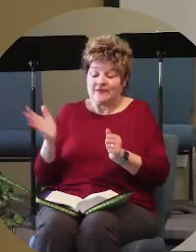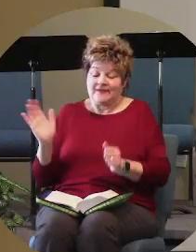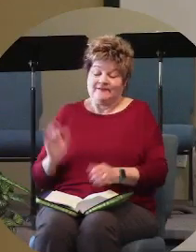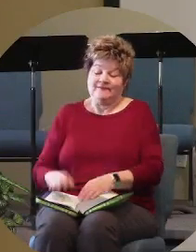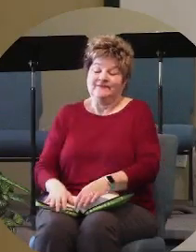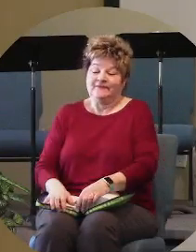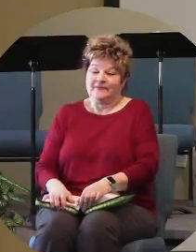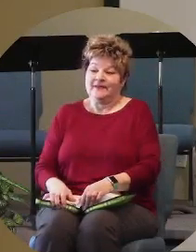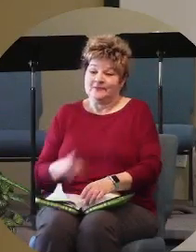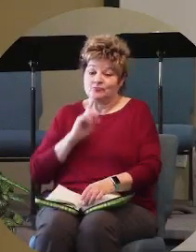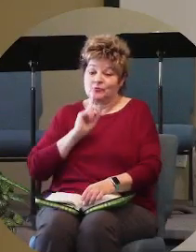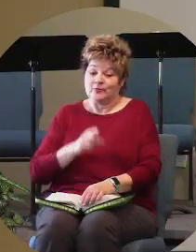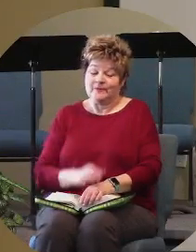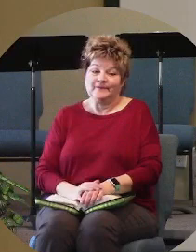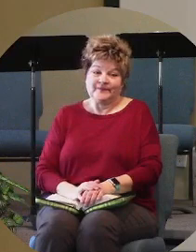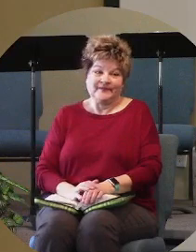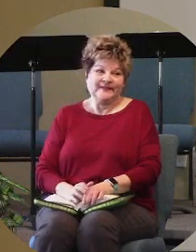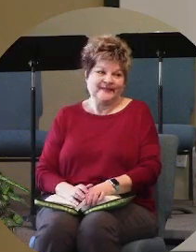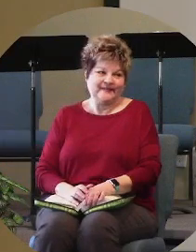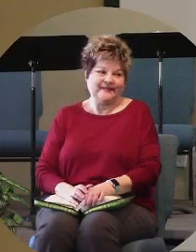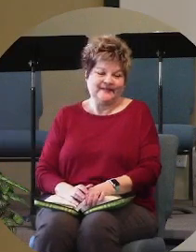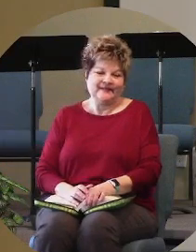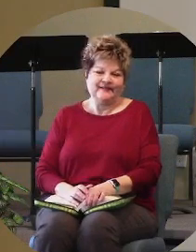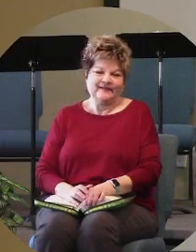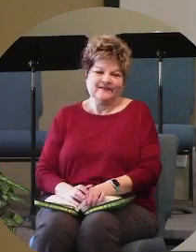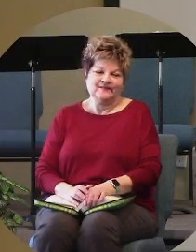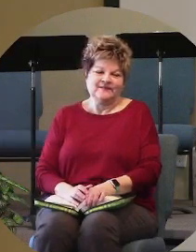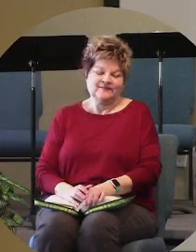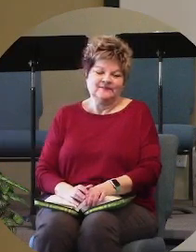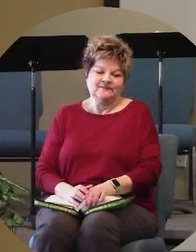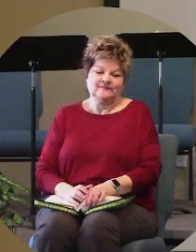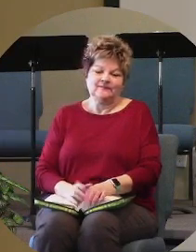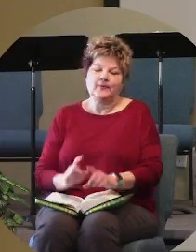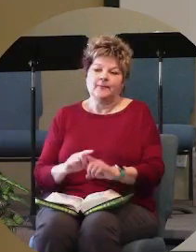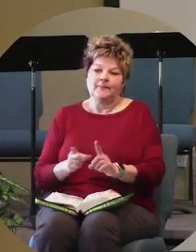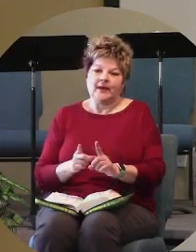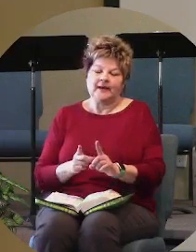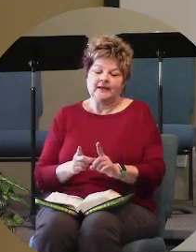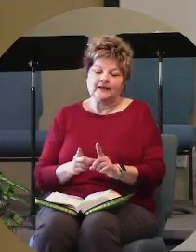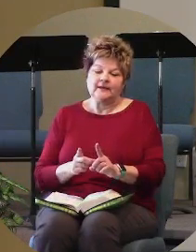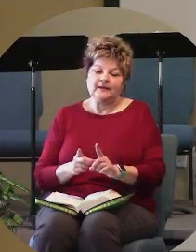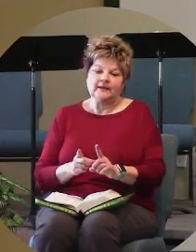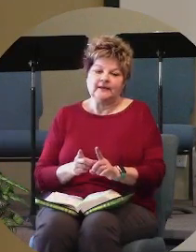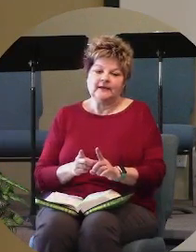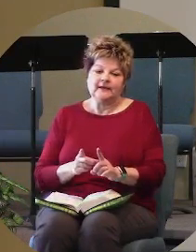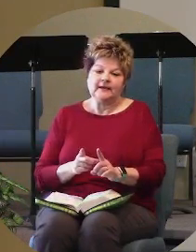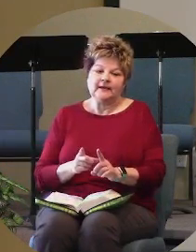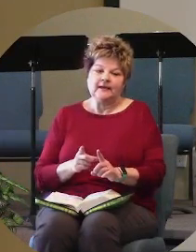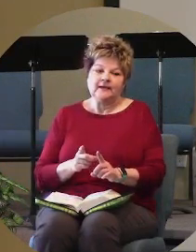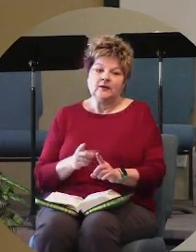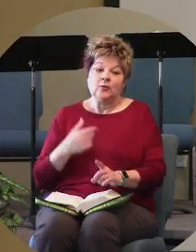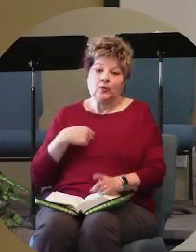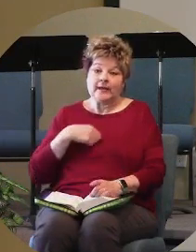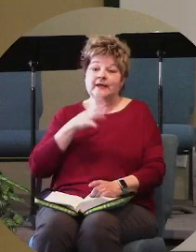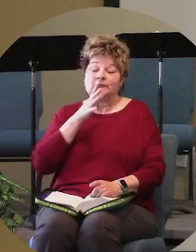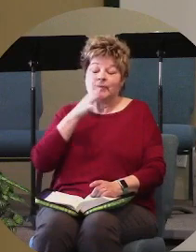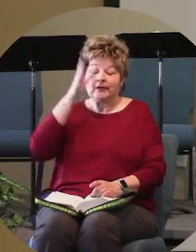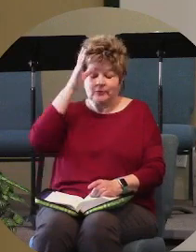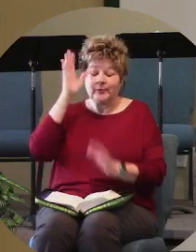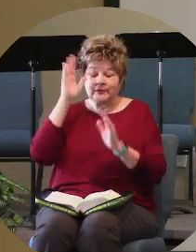It's true. But his parents we expect our children